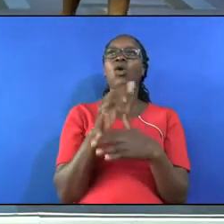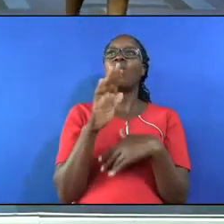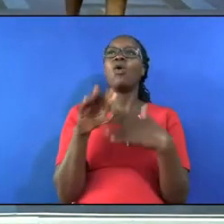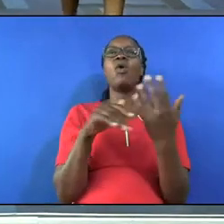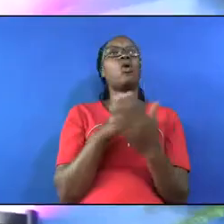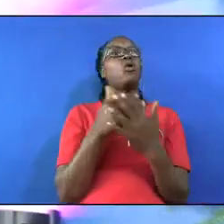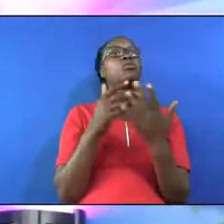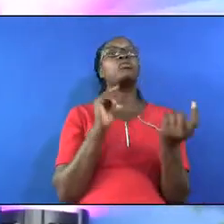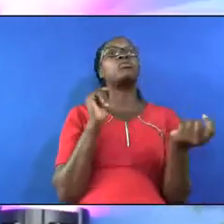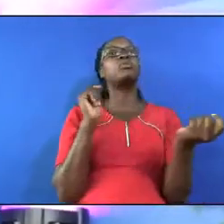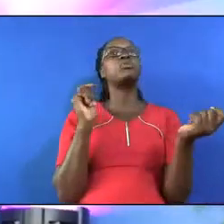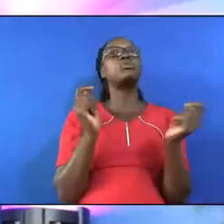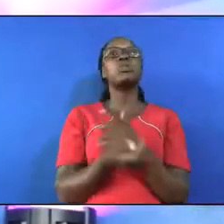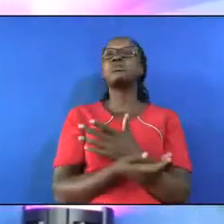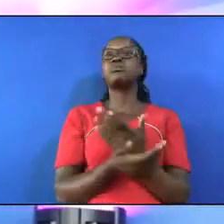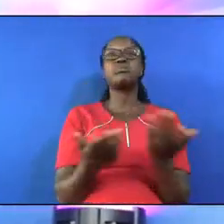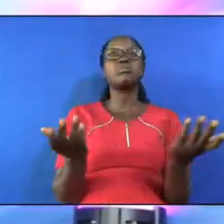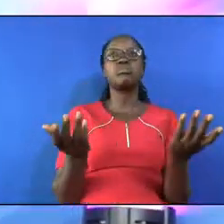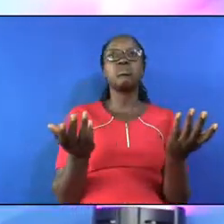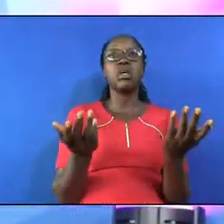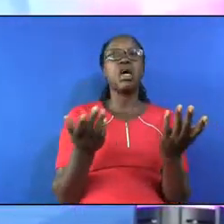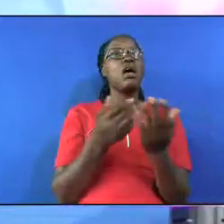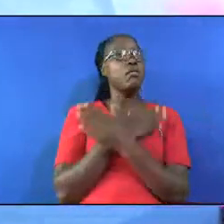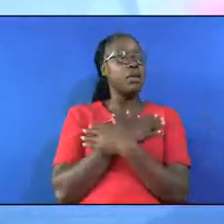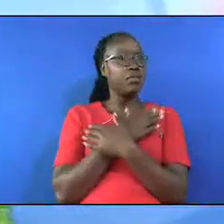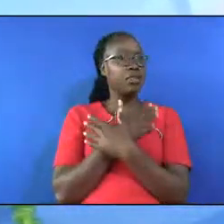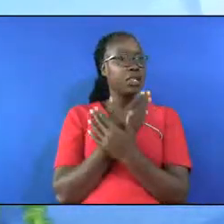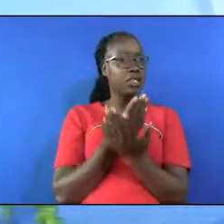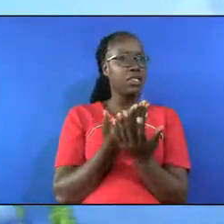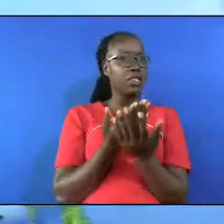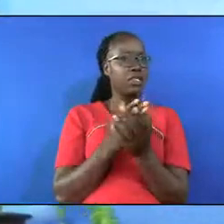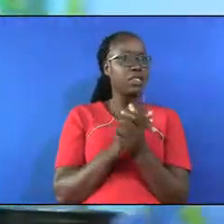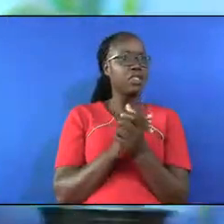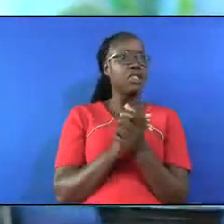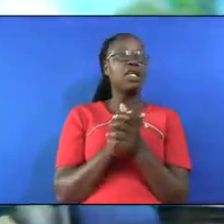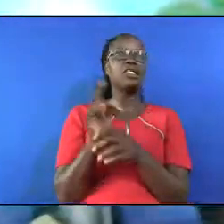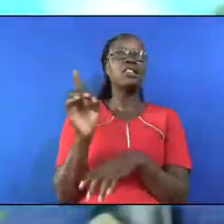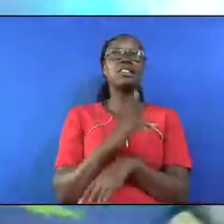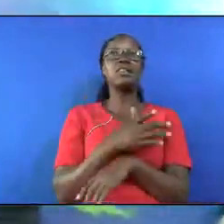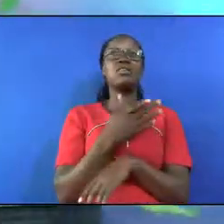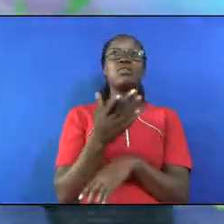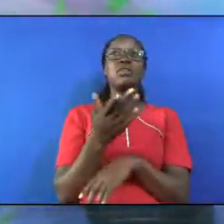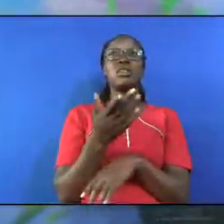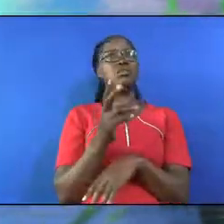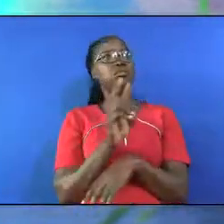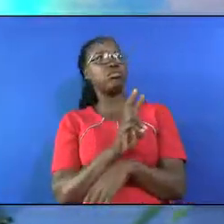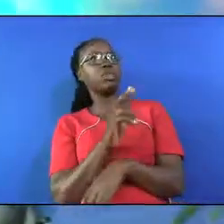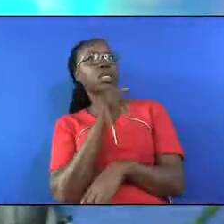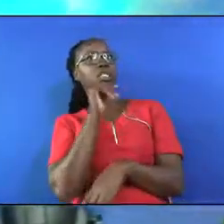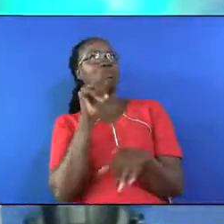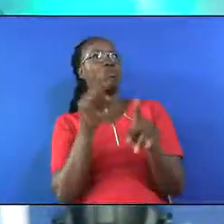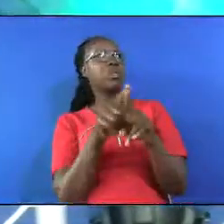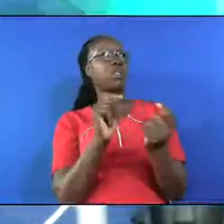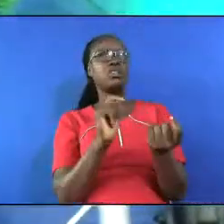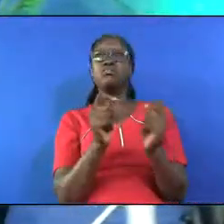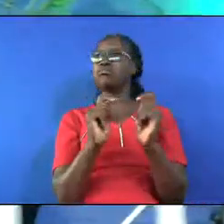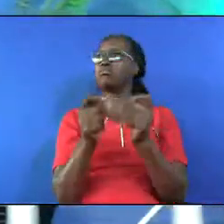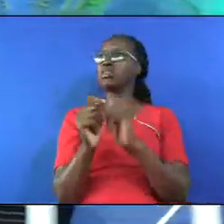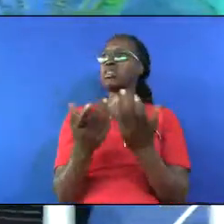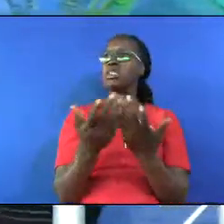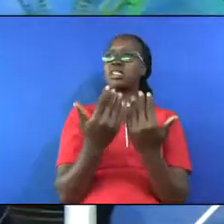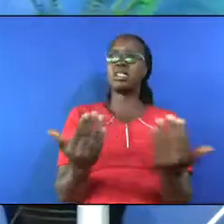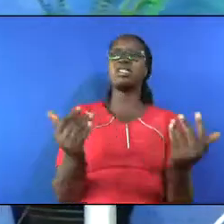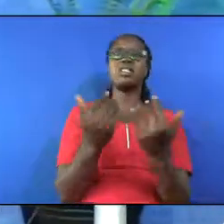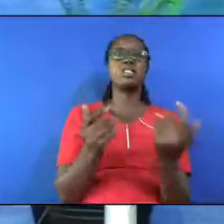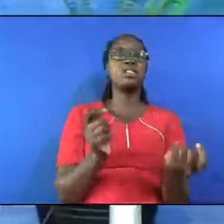we shall all be what? My friend, yo siku itafika, you are looking at your brother. Changed. The